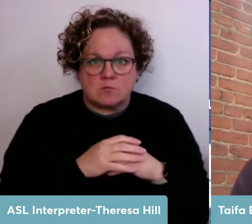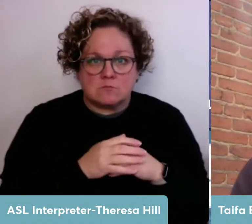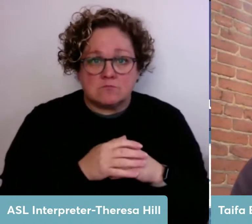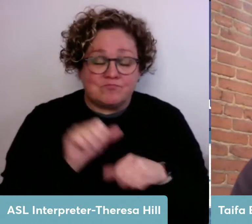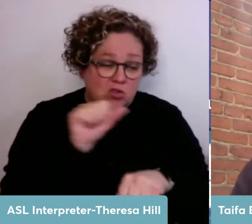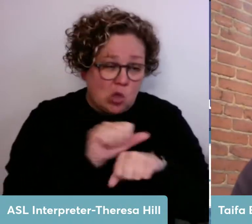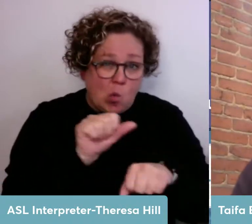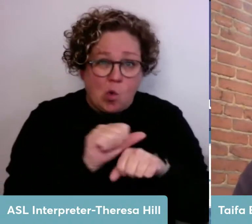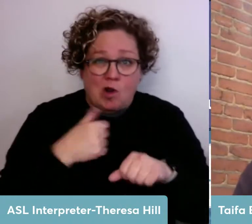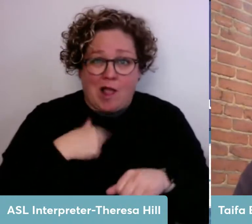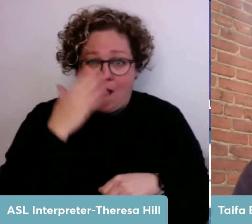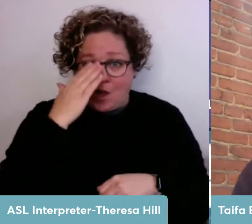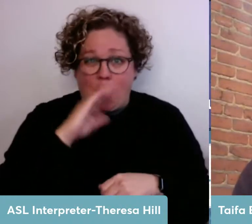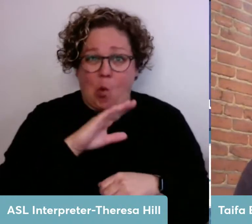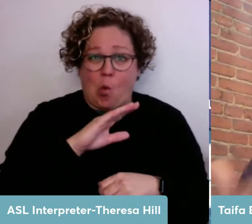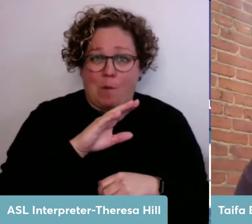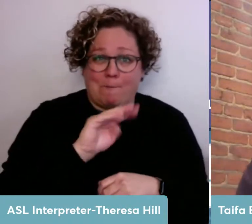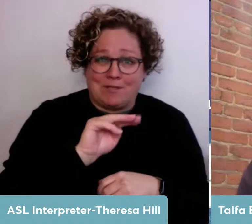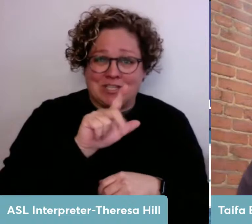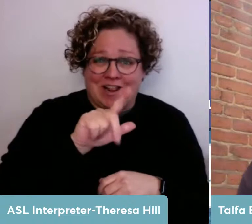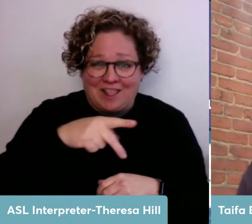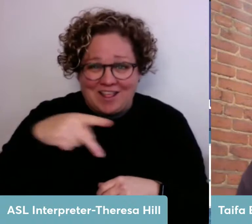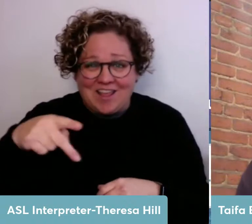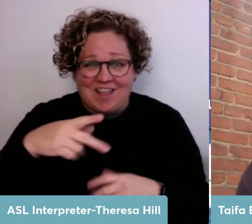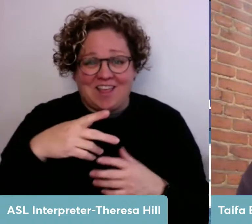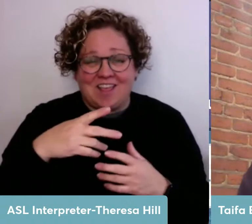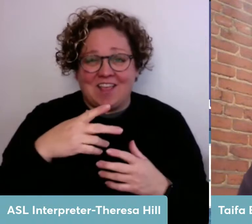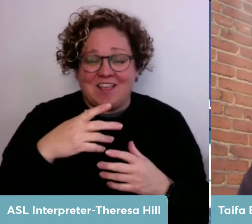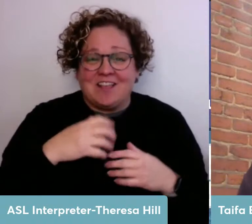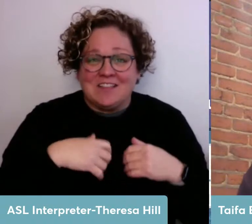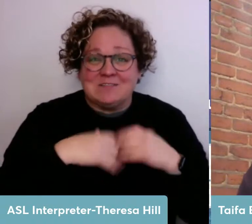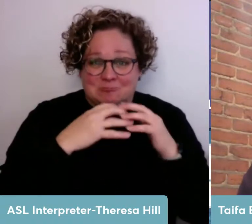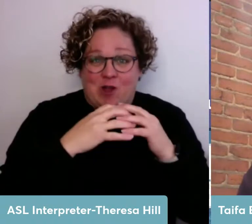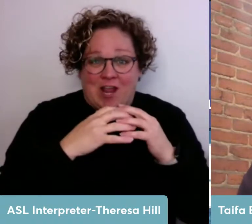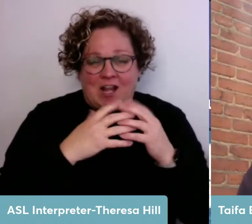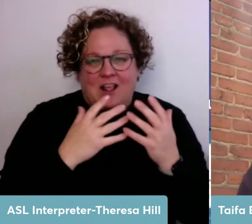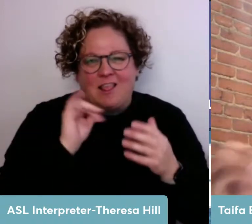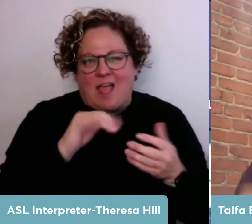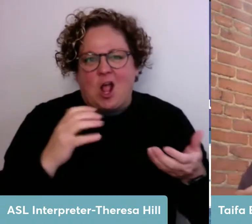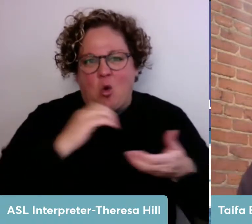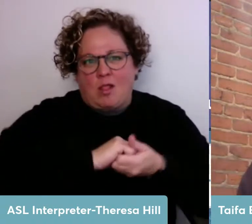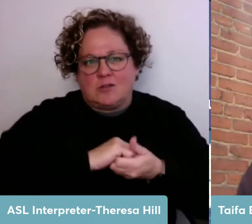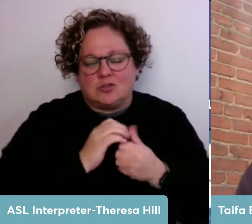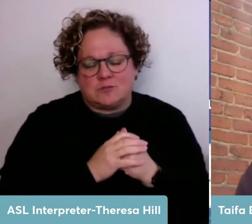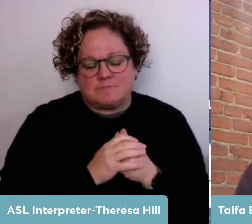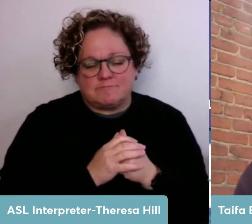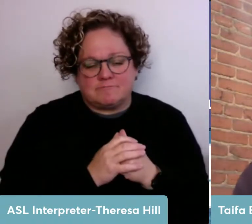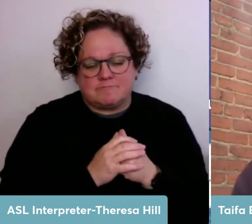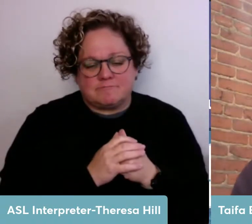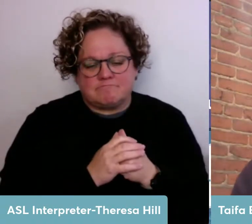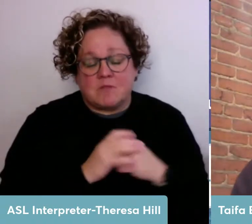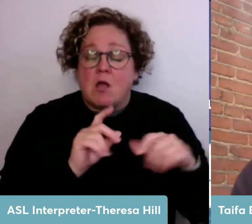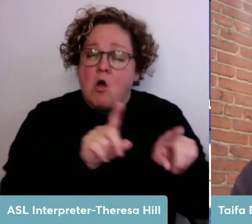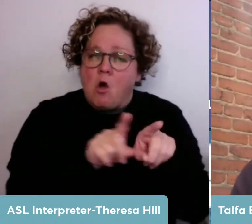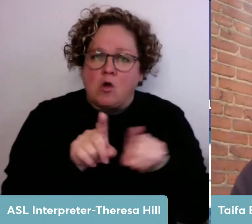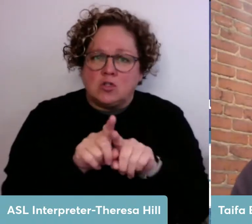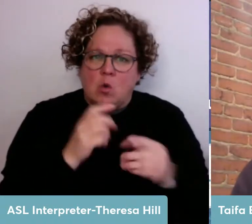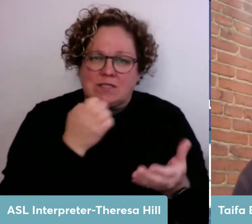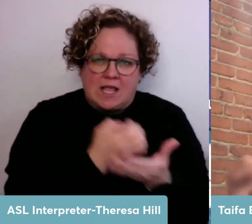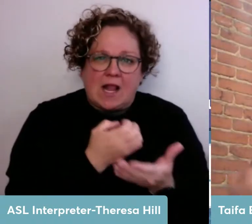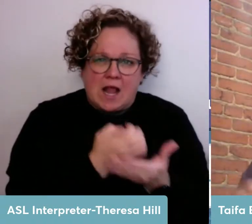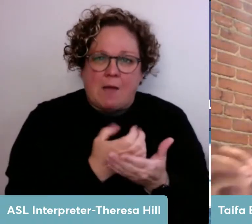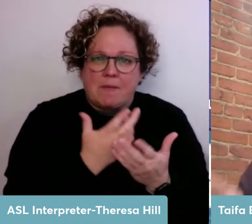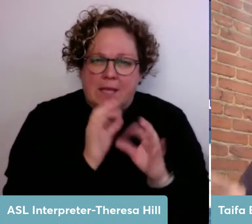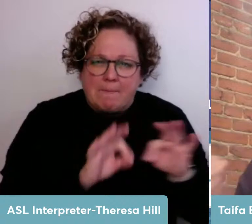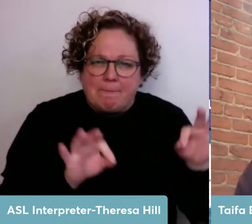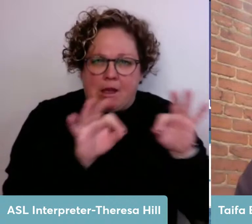Michigan League is helping to lead through the Promote the Vote Coalition. But it's also an economic imperative for us.